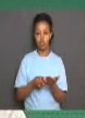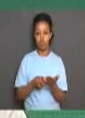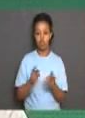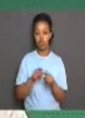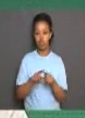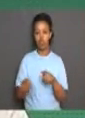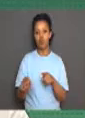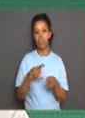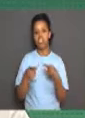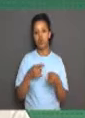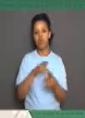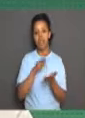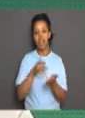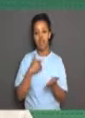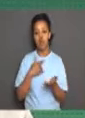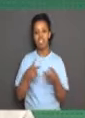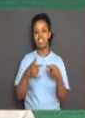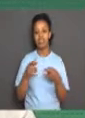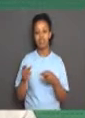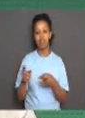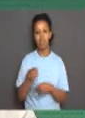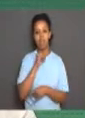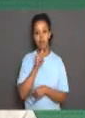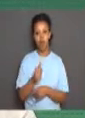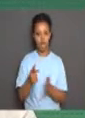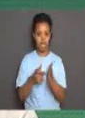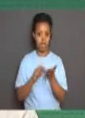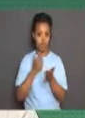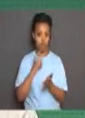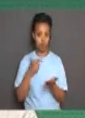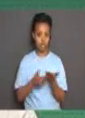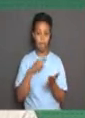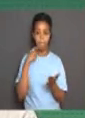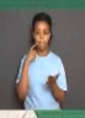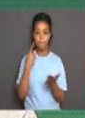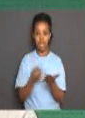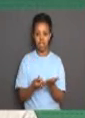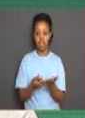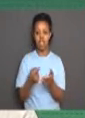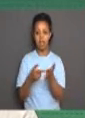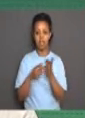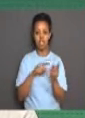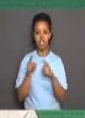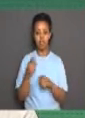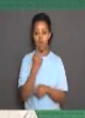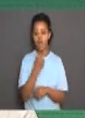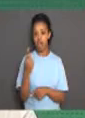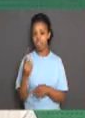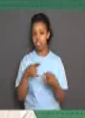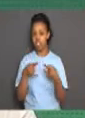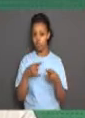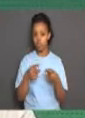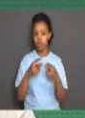different species. This evidence implies that some species share a